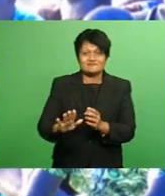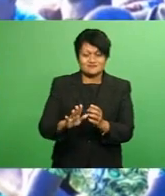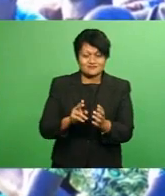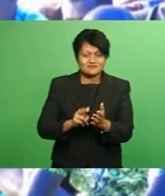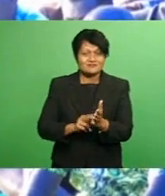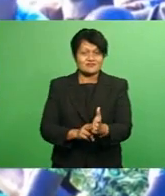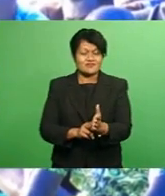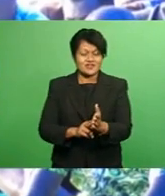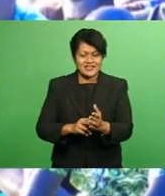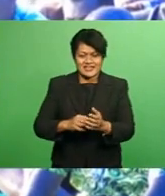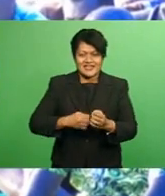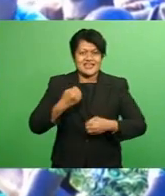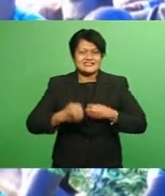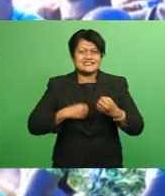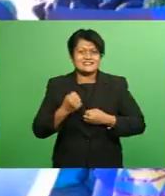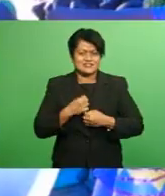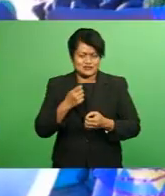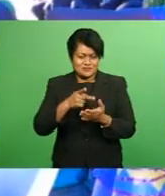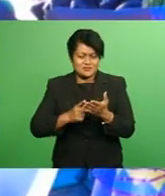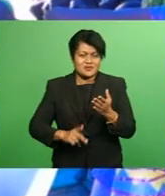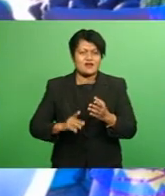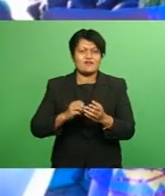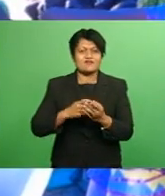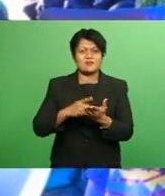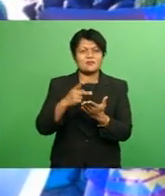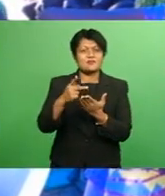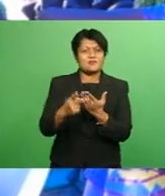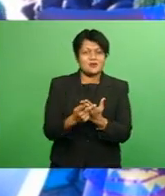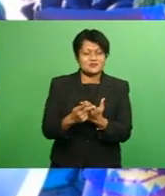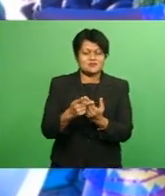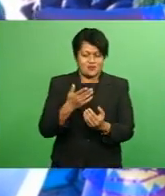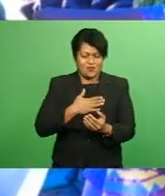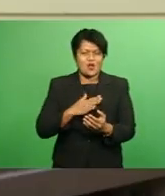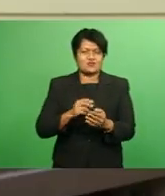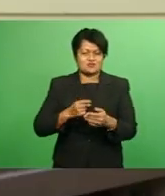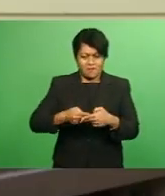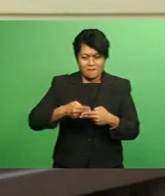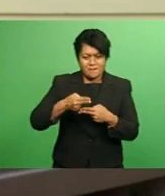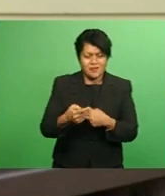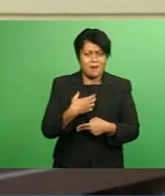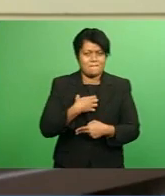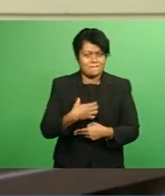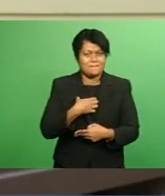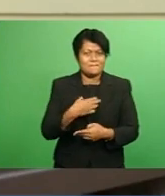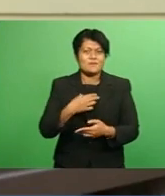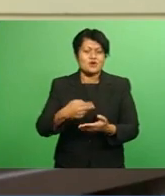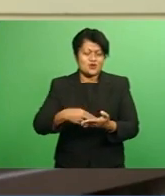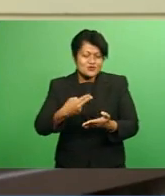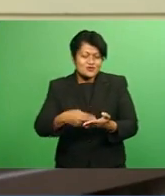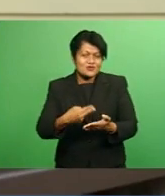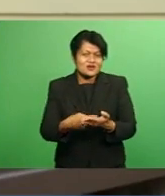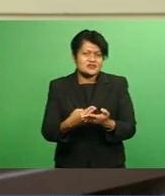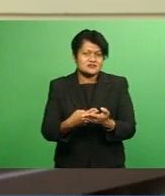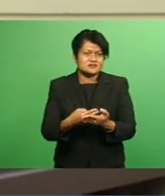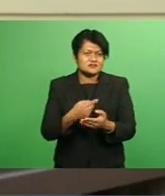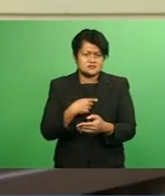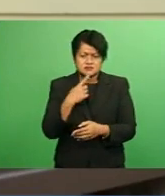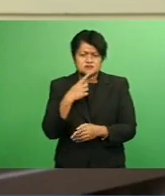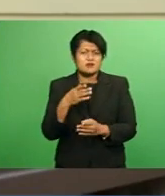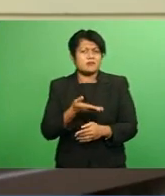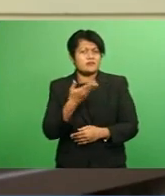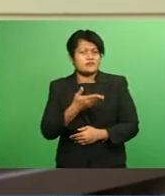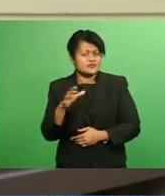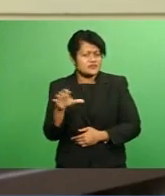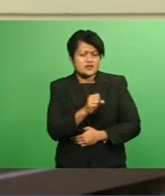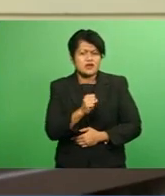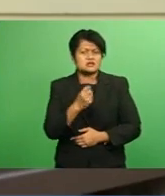this program, promising to plant as much rice possible. It's a big relief for us because it took us only 3 months to